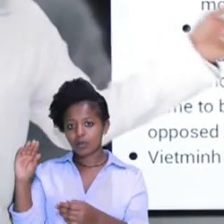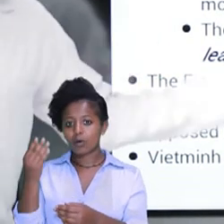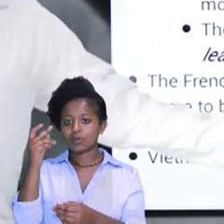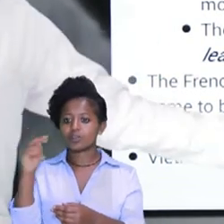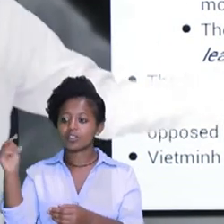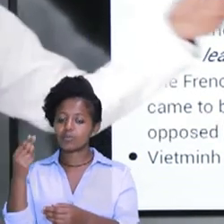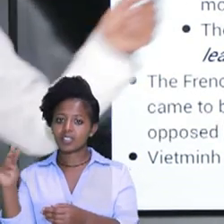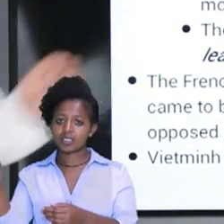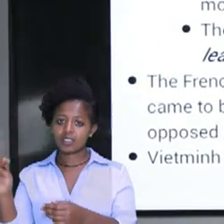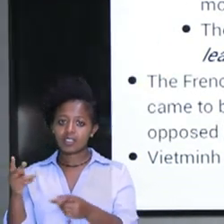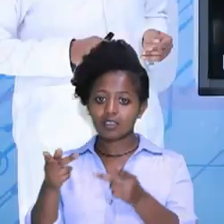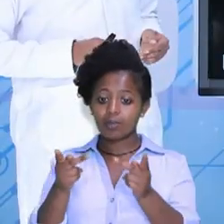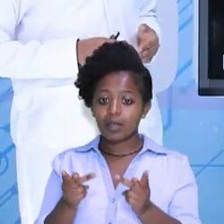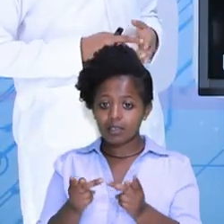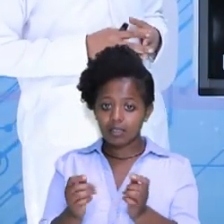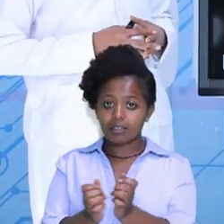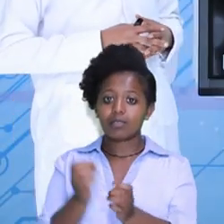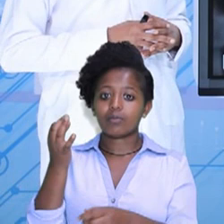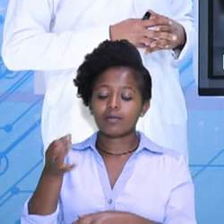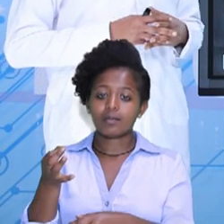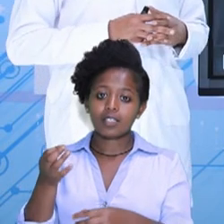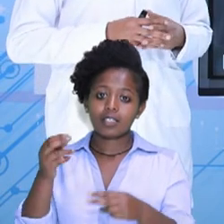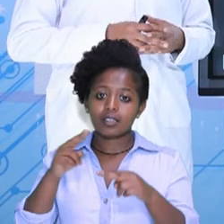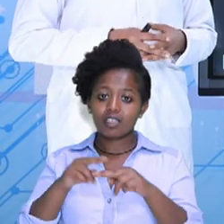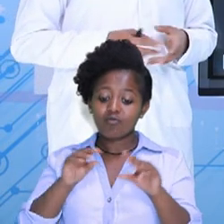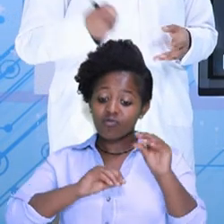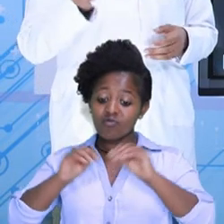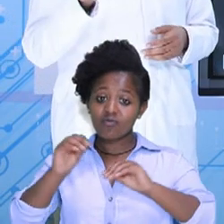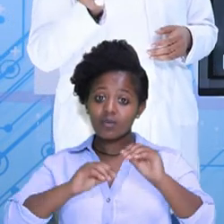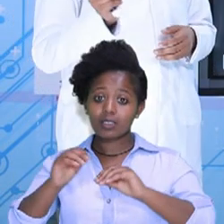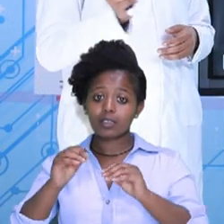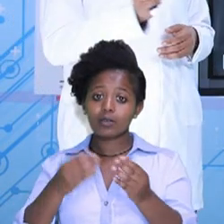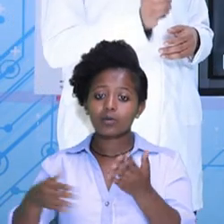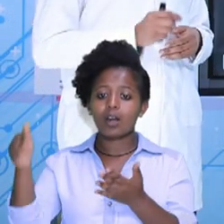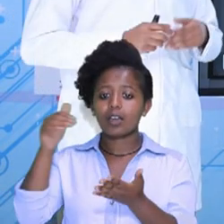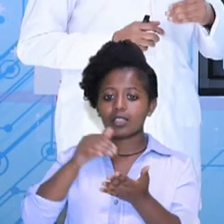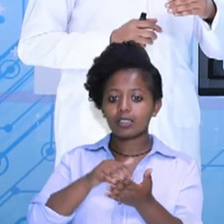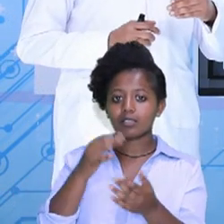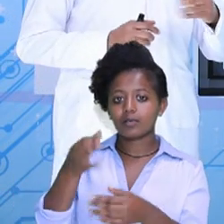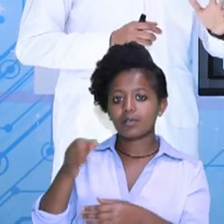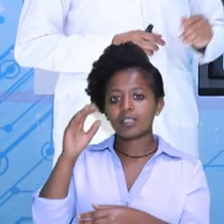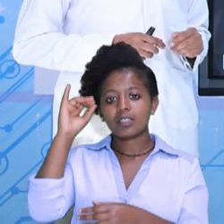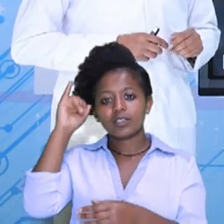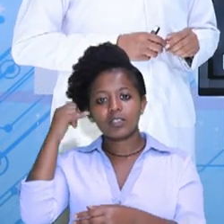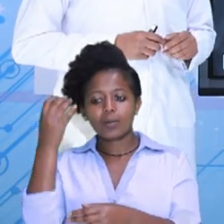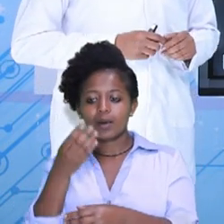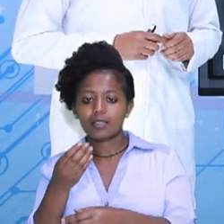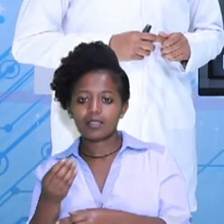Minh started a peasant-based resistance movement to against Japan and other